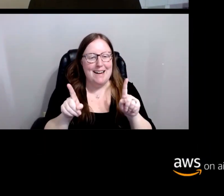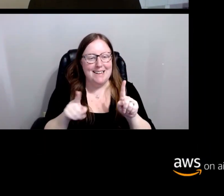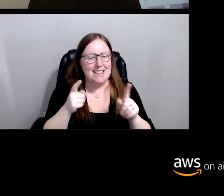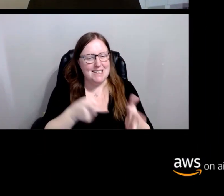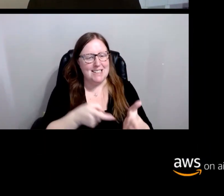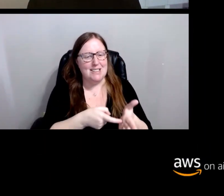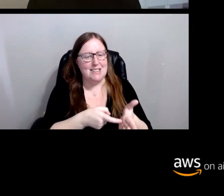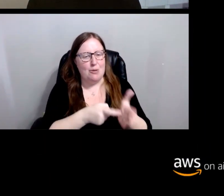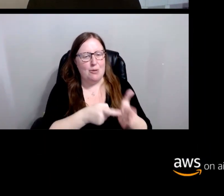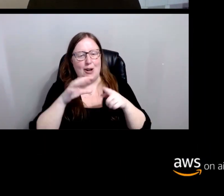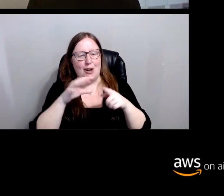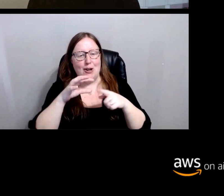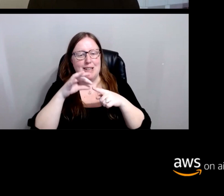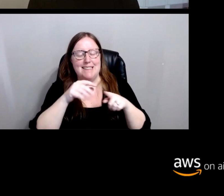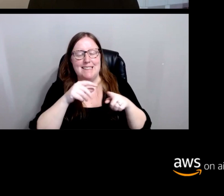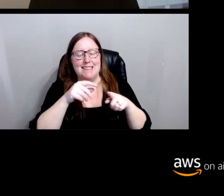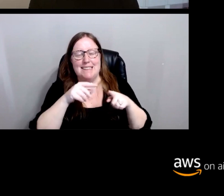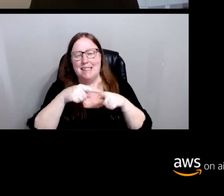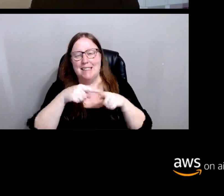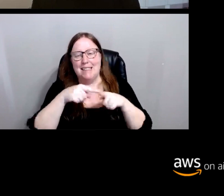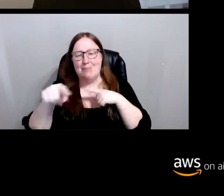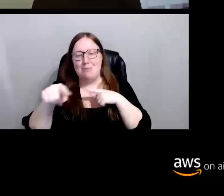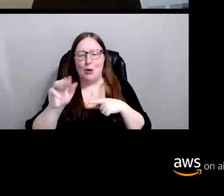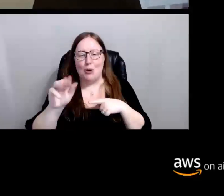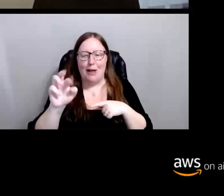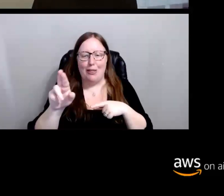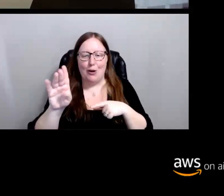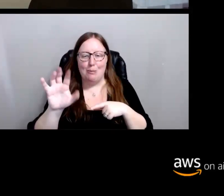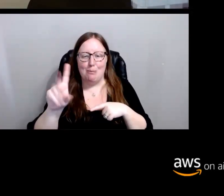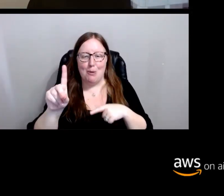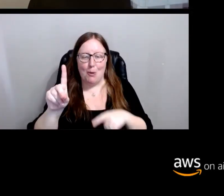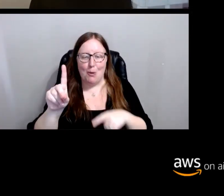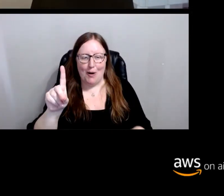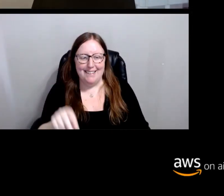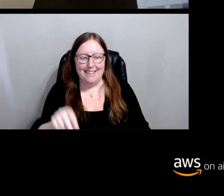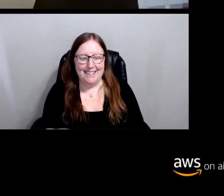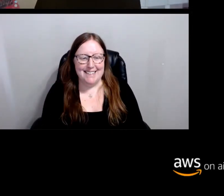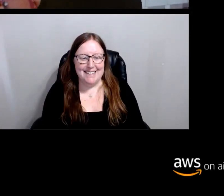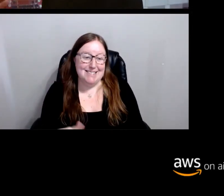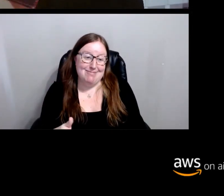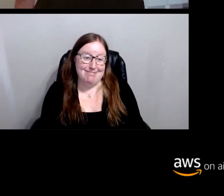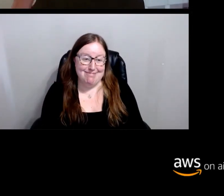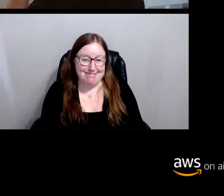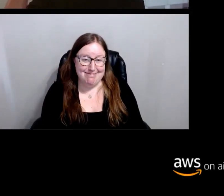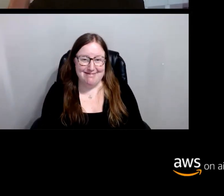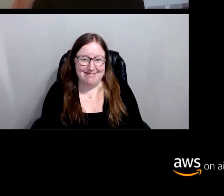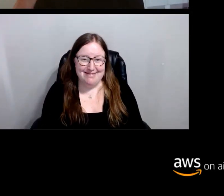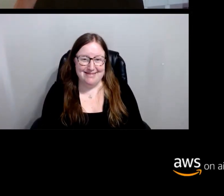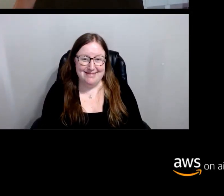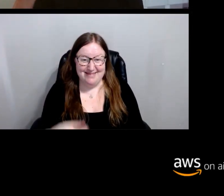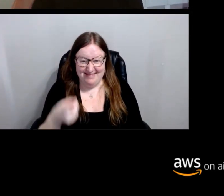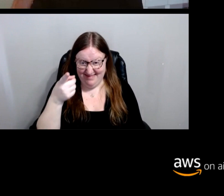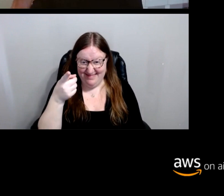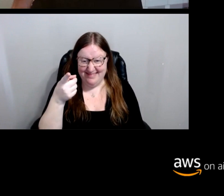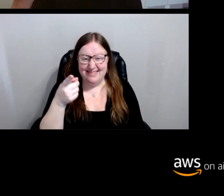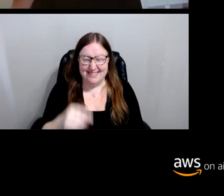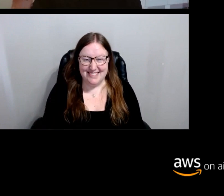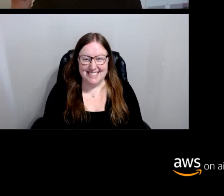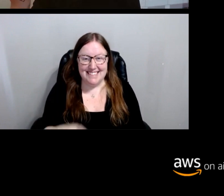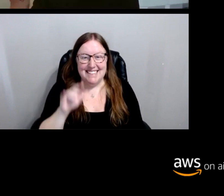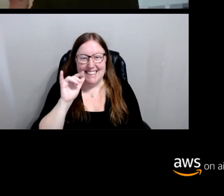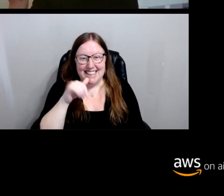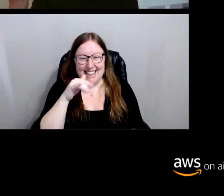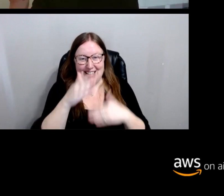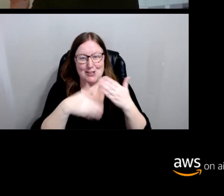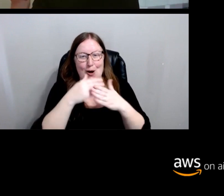special motherboard? You showed briefly a piece of a motherboard earlier on, but I imagine it does, right? This is all